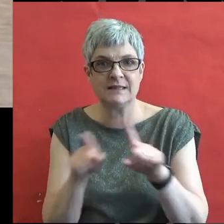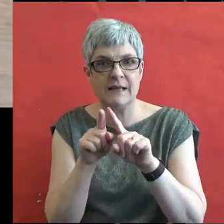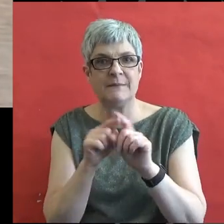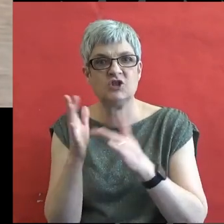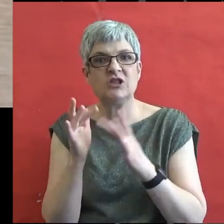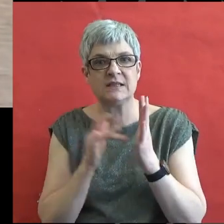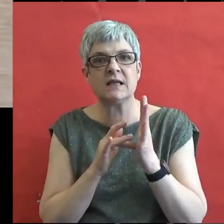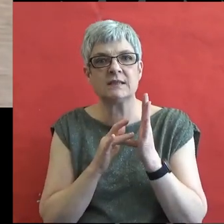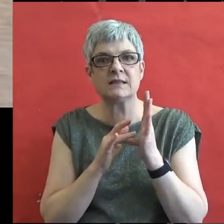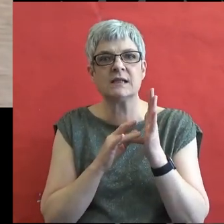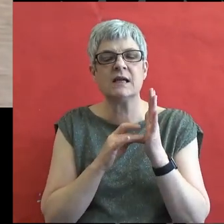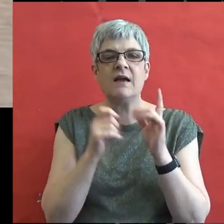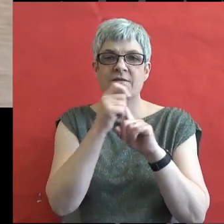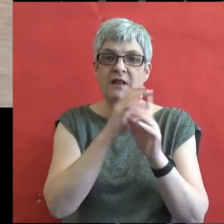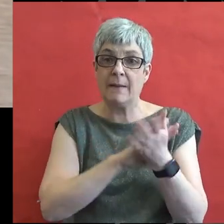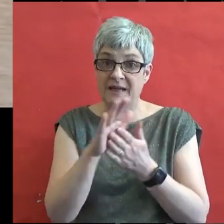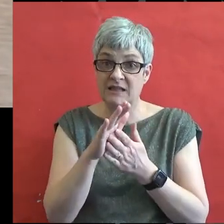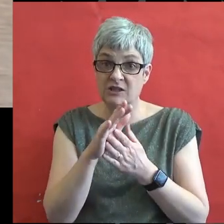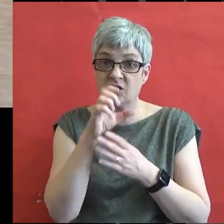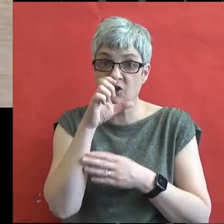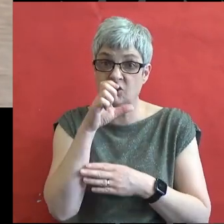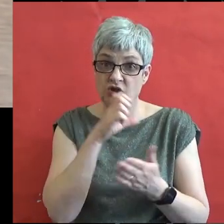in Philippians chapter 2, verse 6.